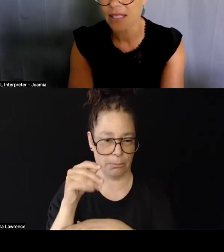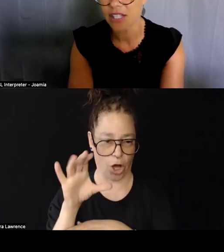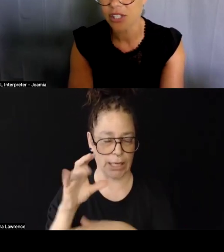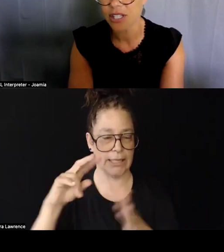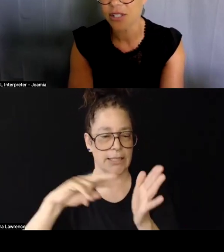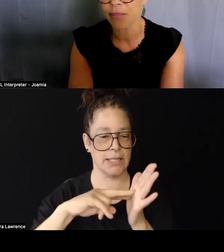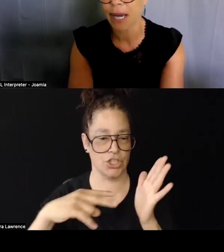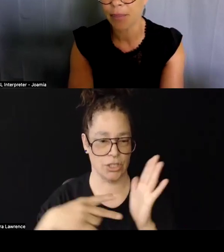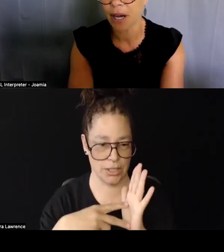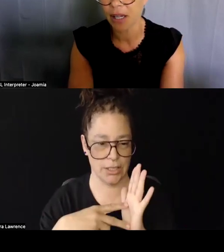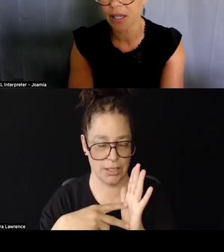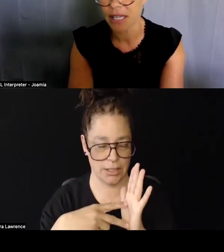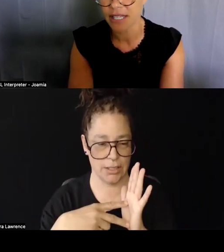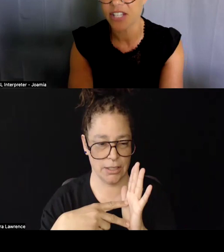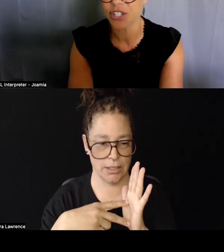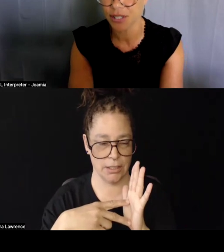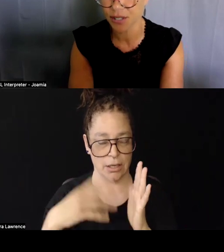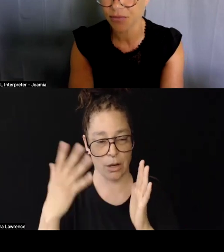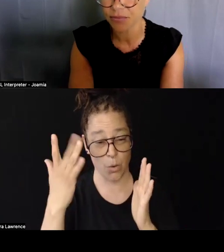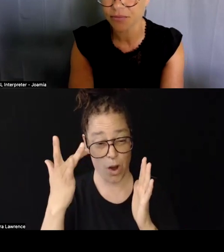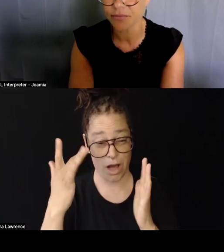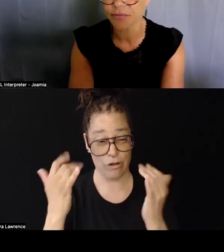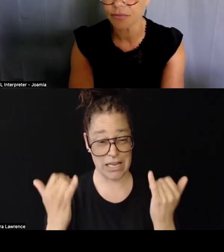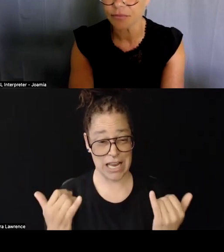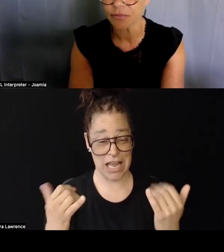Black, Indigenous, BIPOC intentions.